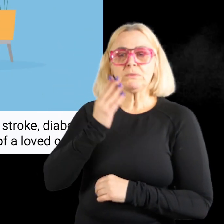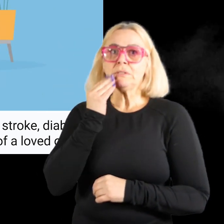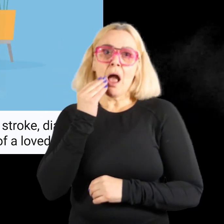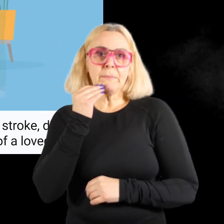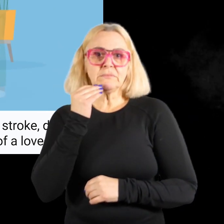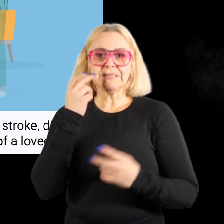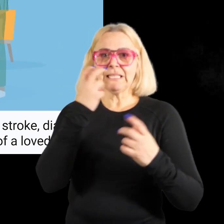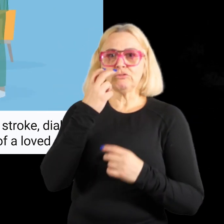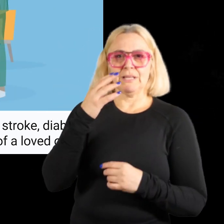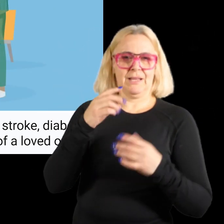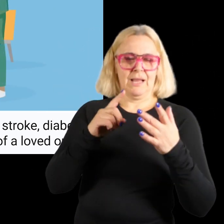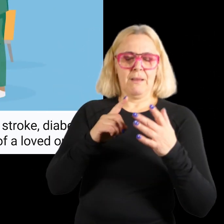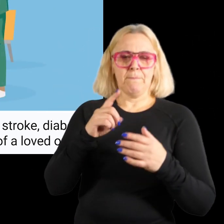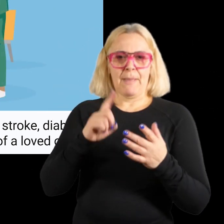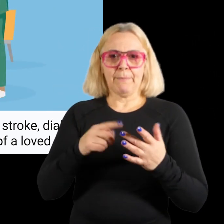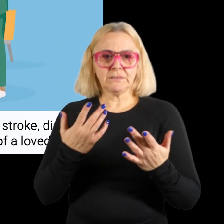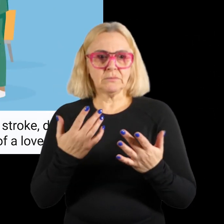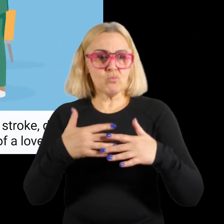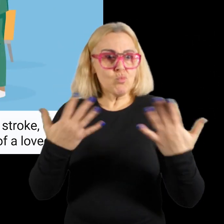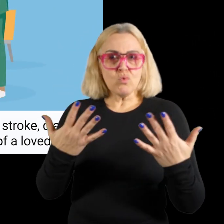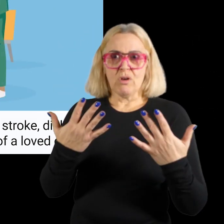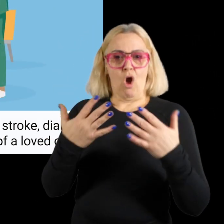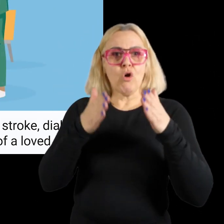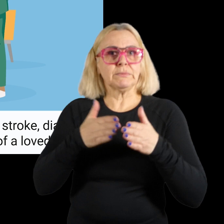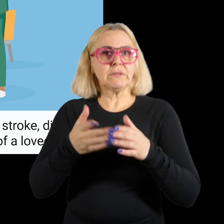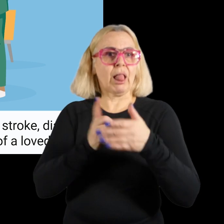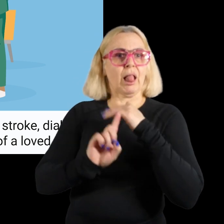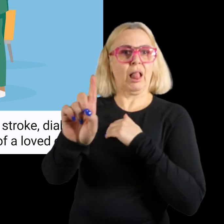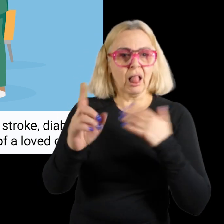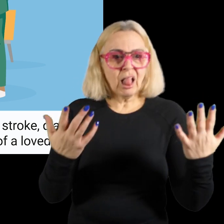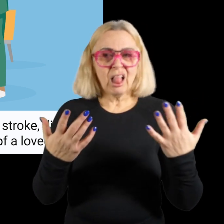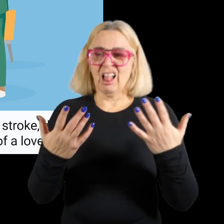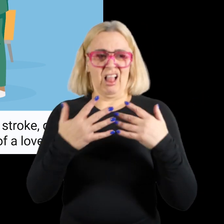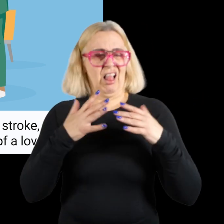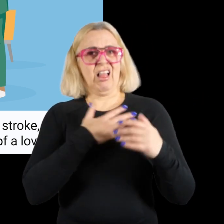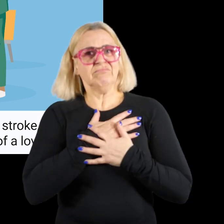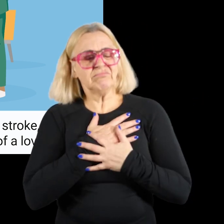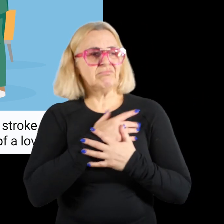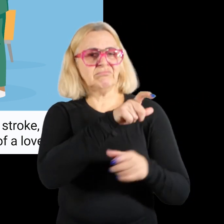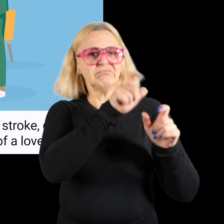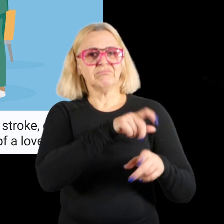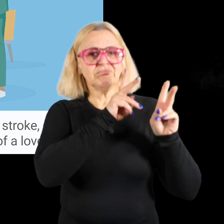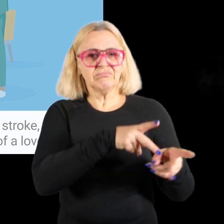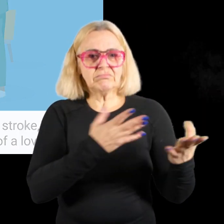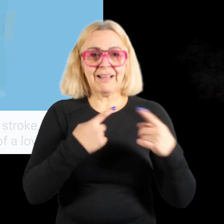dementia, stroke, diabetes, or sensory impairment, upon discharge from hospital or the loss of a loved